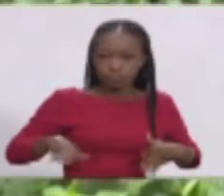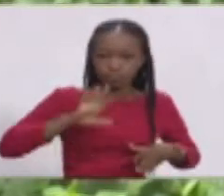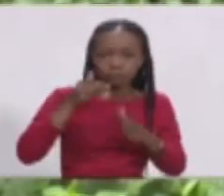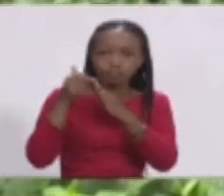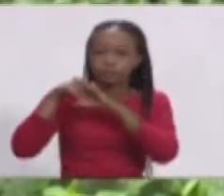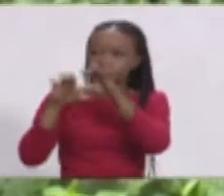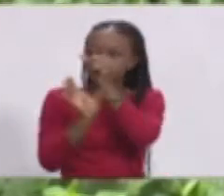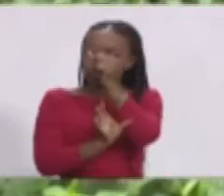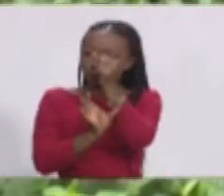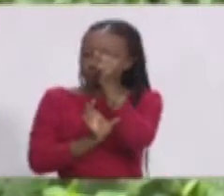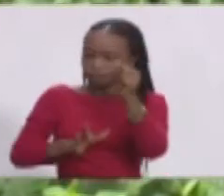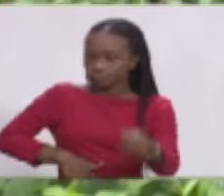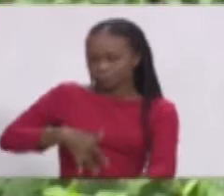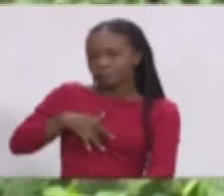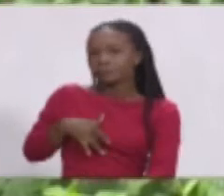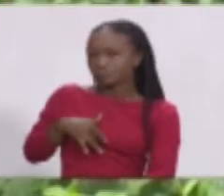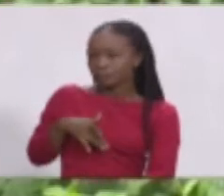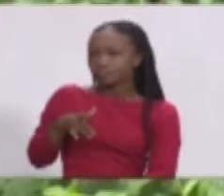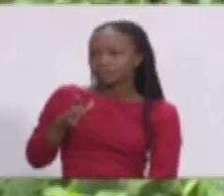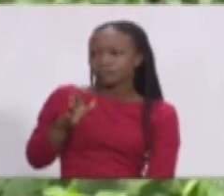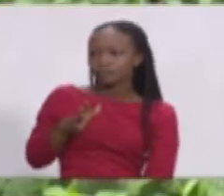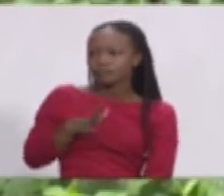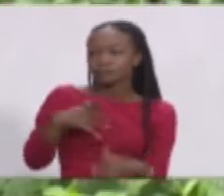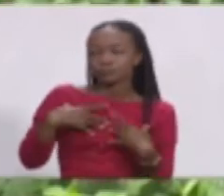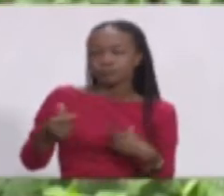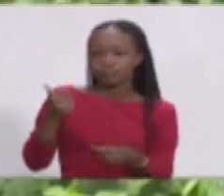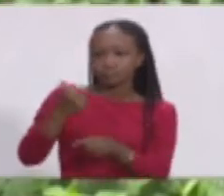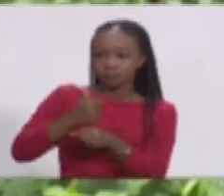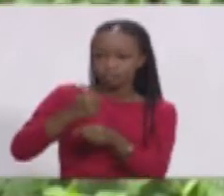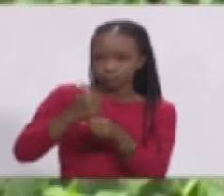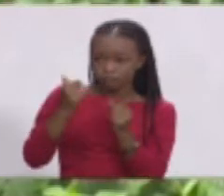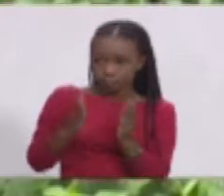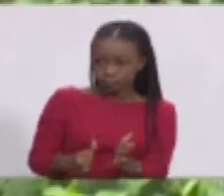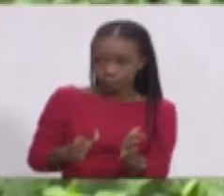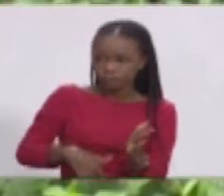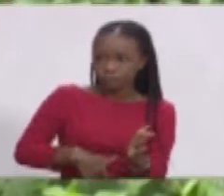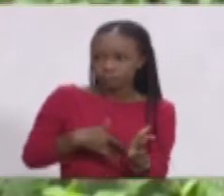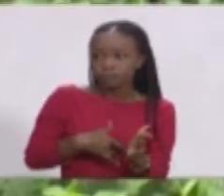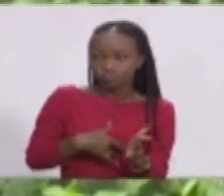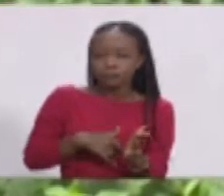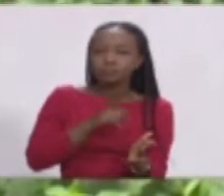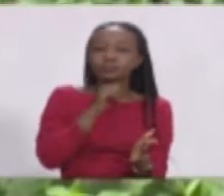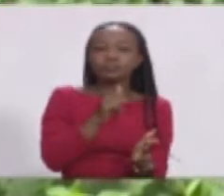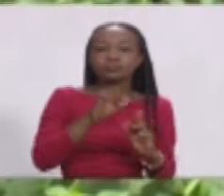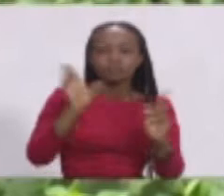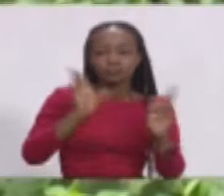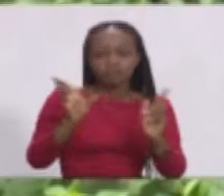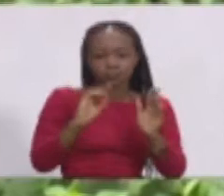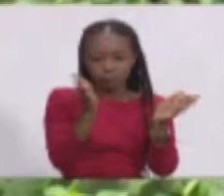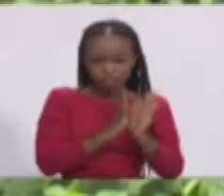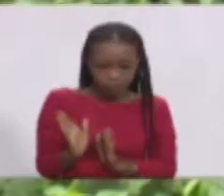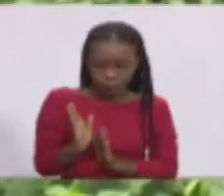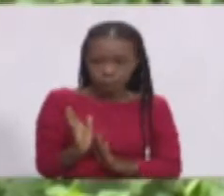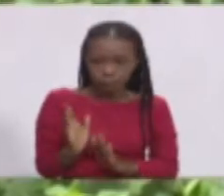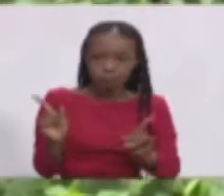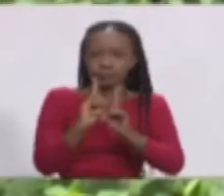country feel a bit, especially healthcare workers, don't feel a bit unprepared. Yeah.